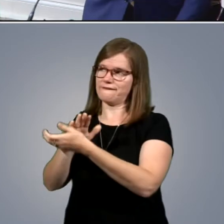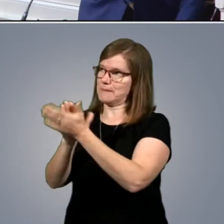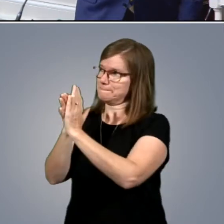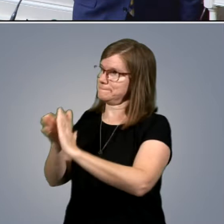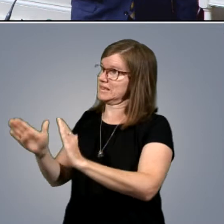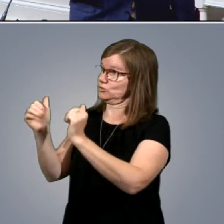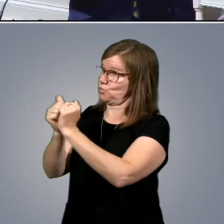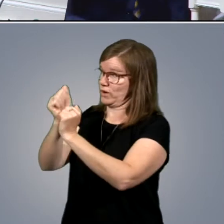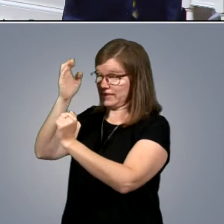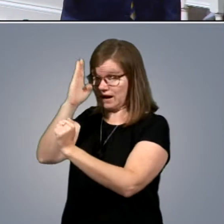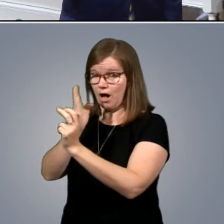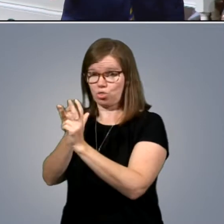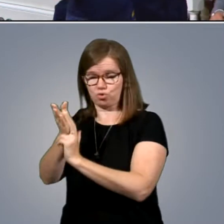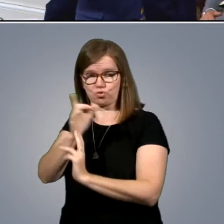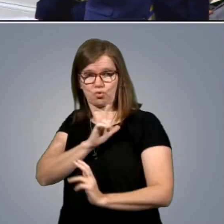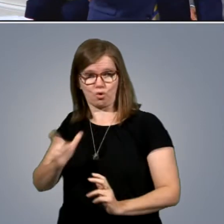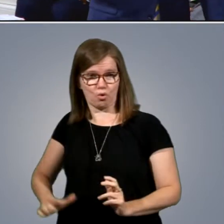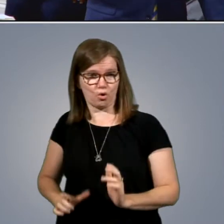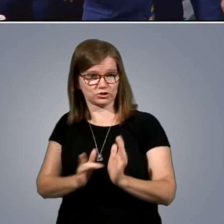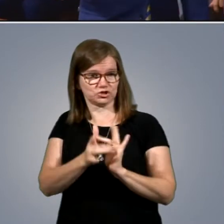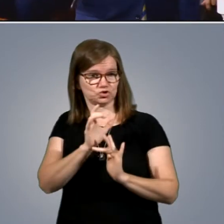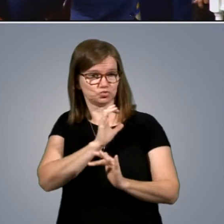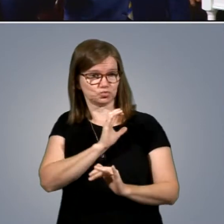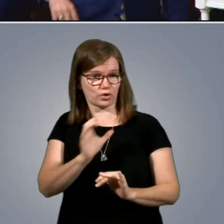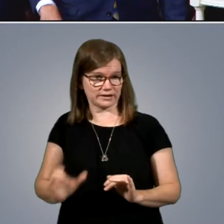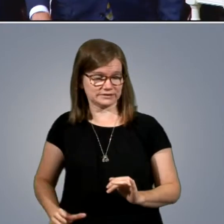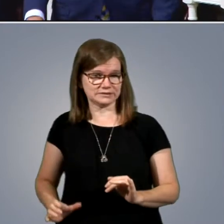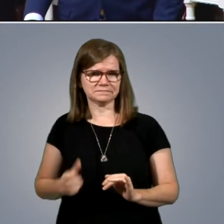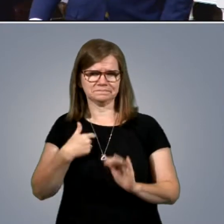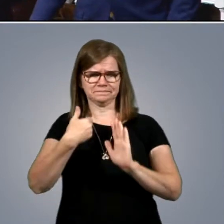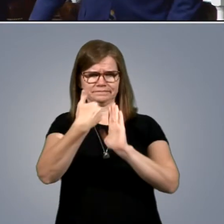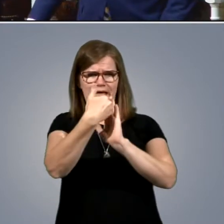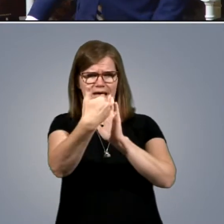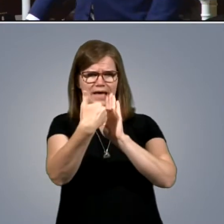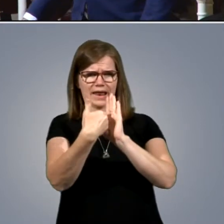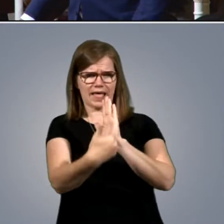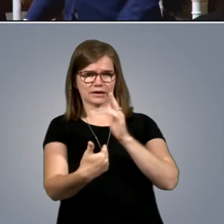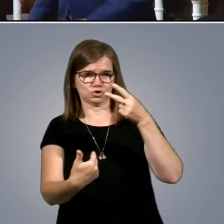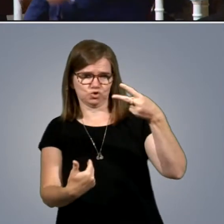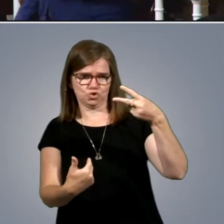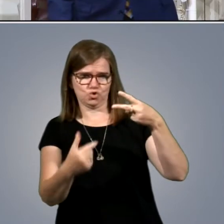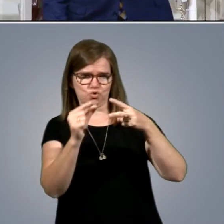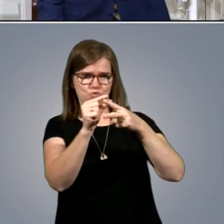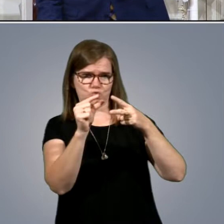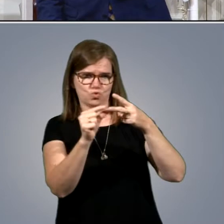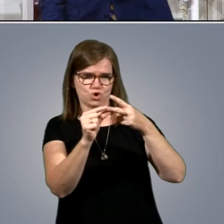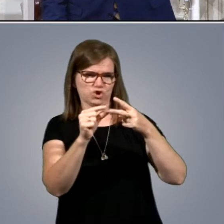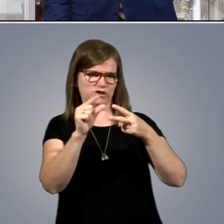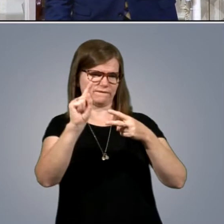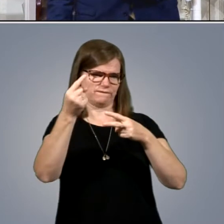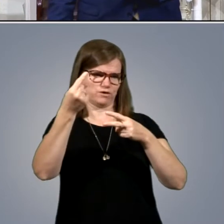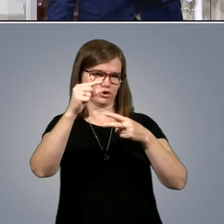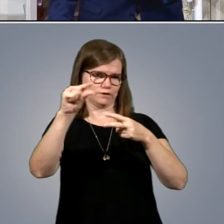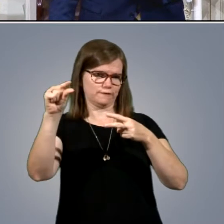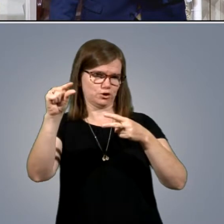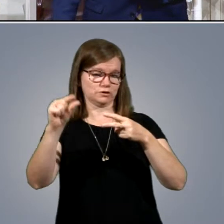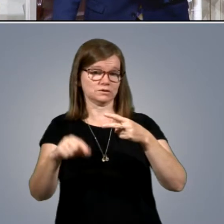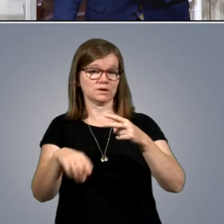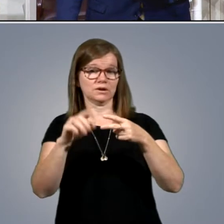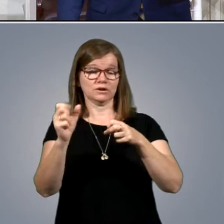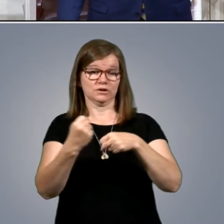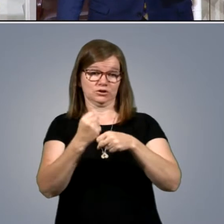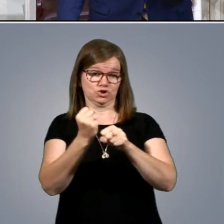Lord Jesus Christ. I've highlighted two words in the first verse, justified and peace.